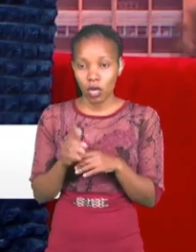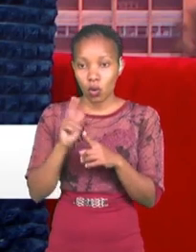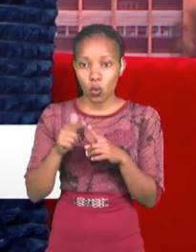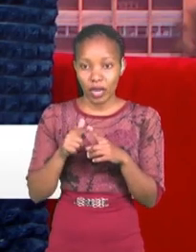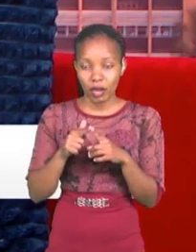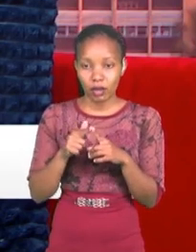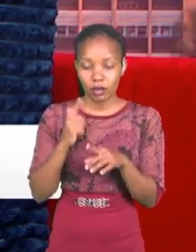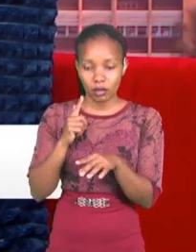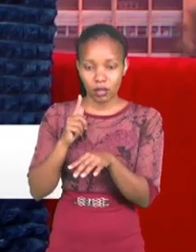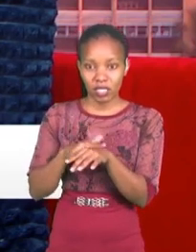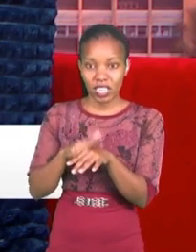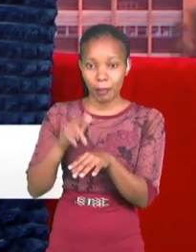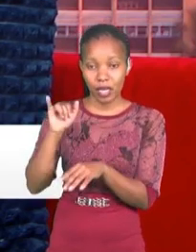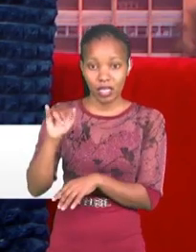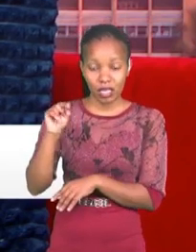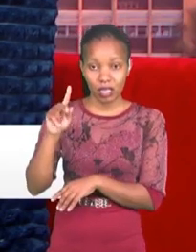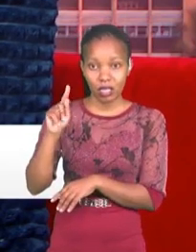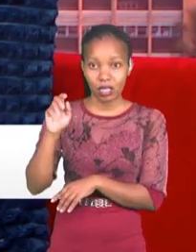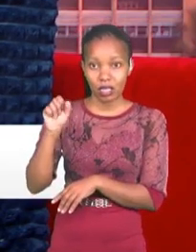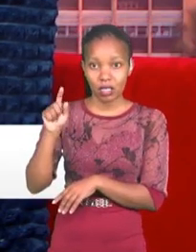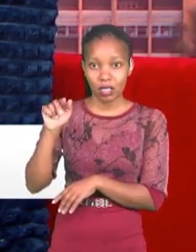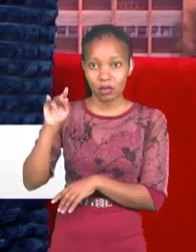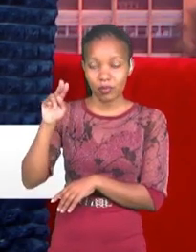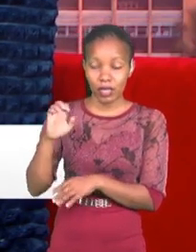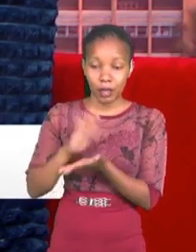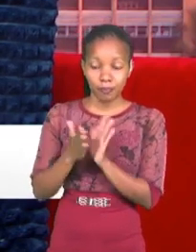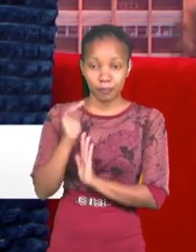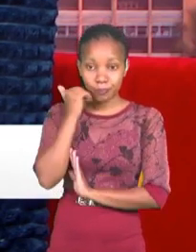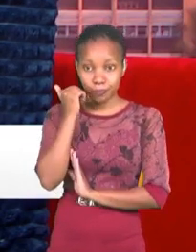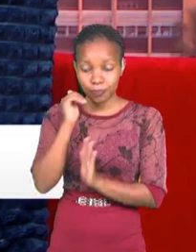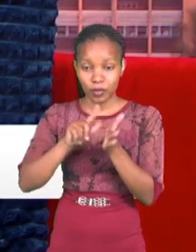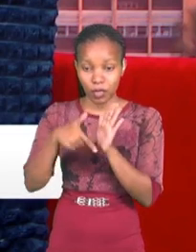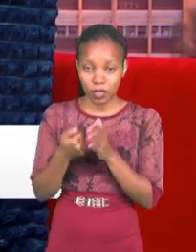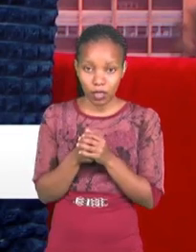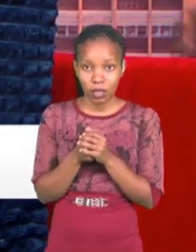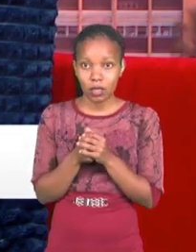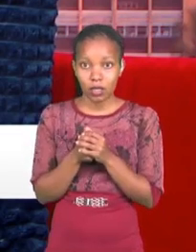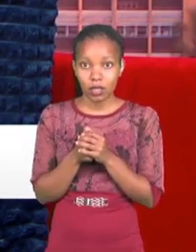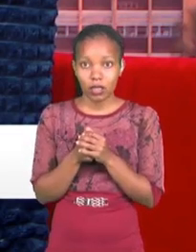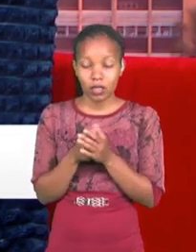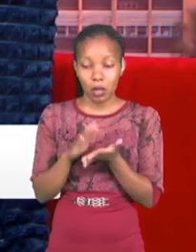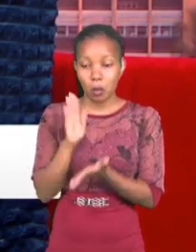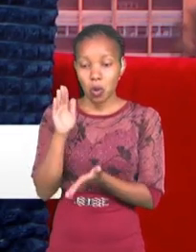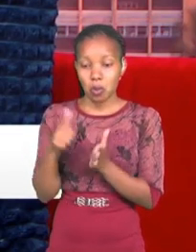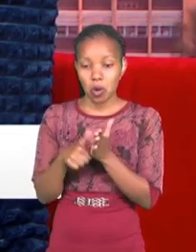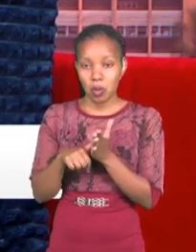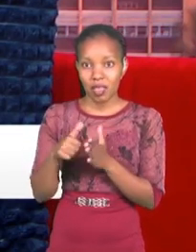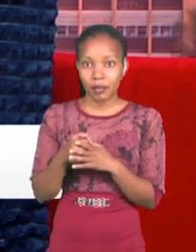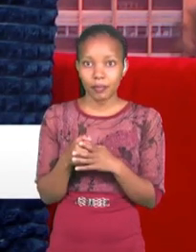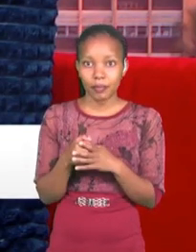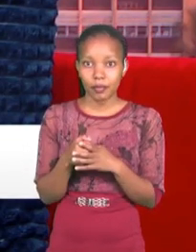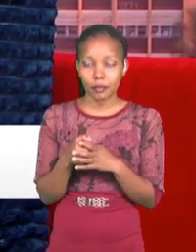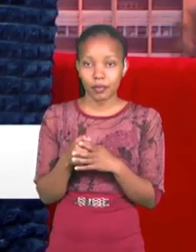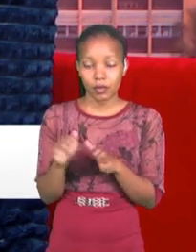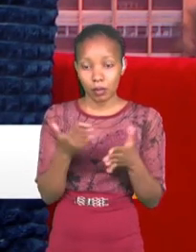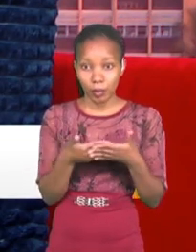neonatal period in intestine. Mm-hmm. So there is some deficiency of nutrients later mm-hmm. on. There may be more incidence of anemia in these